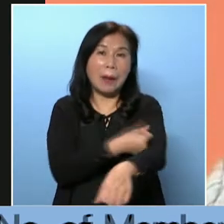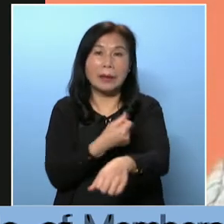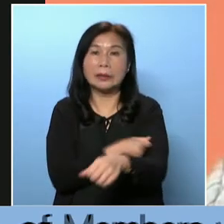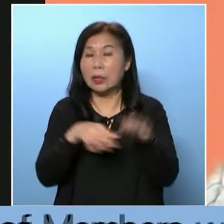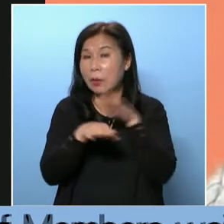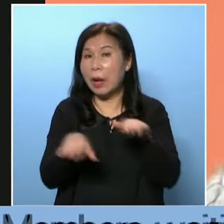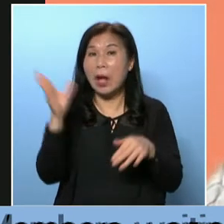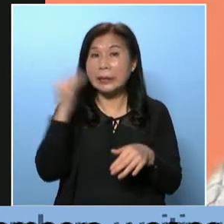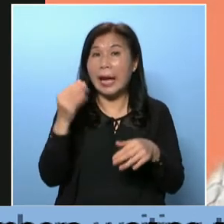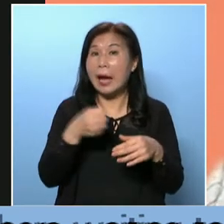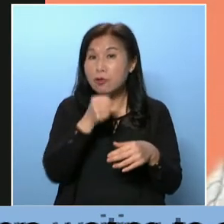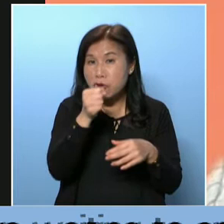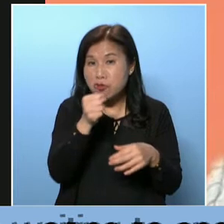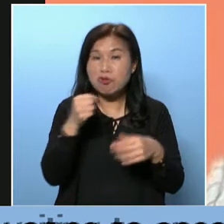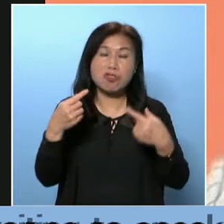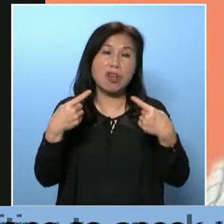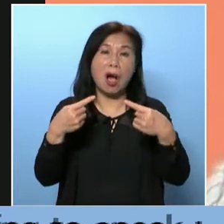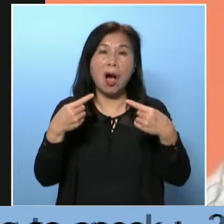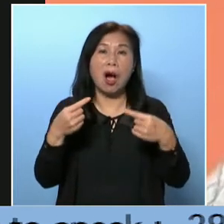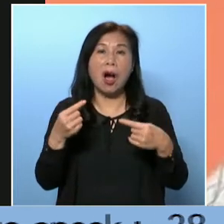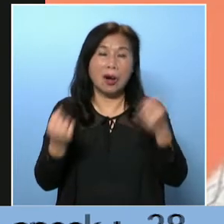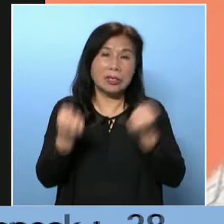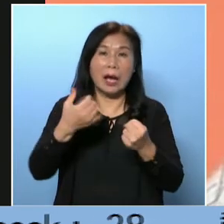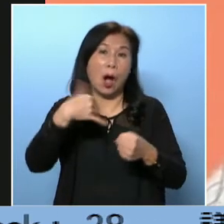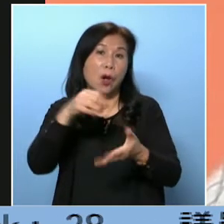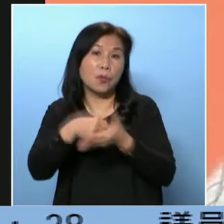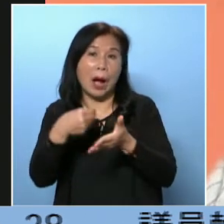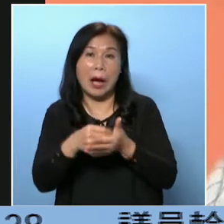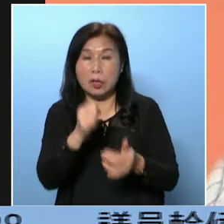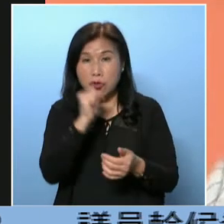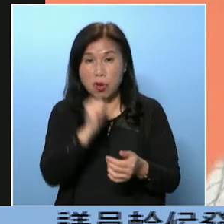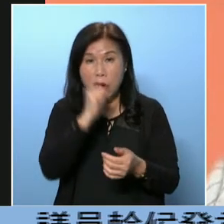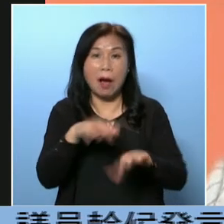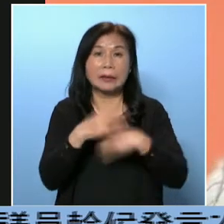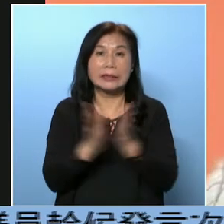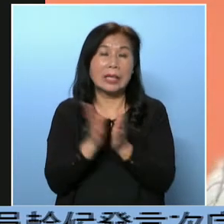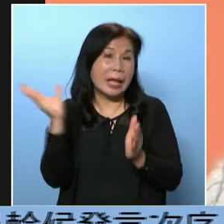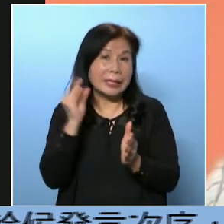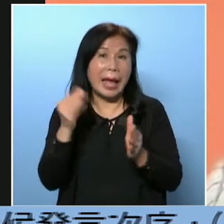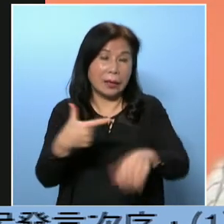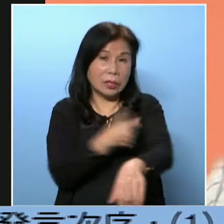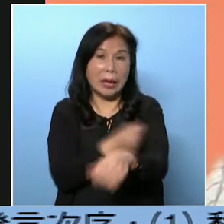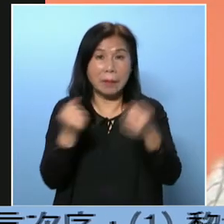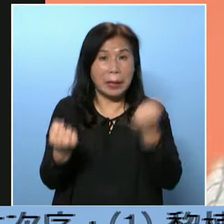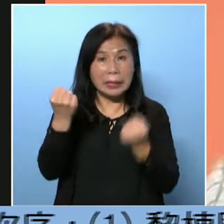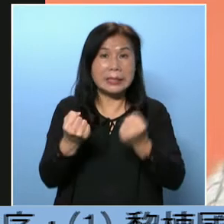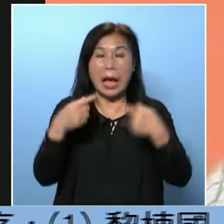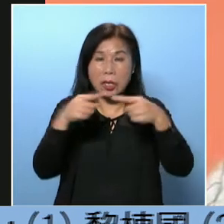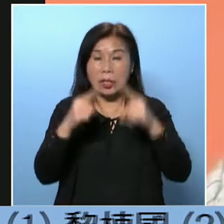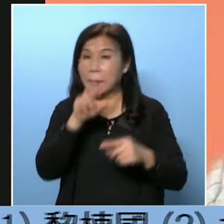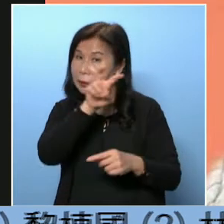hear the jingle, that will we know that the vaccination vehicle around. Now that you hear the jingle, then you